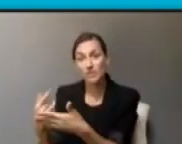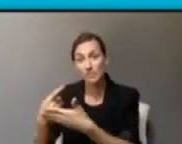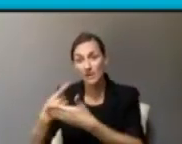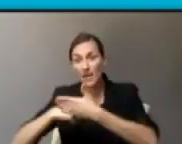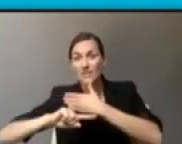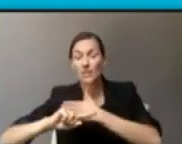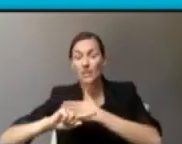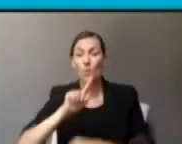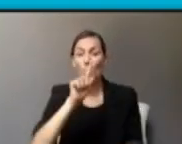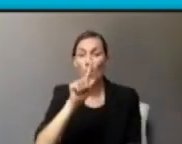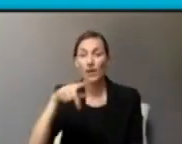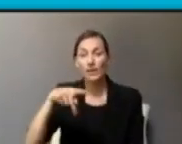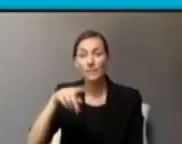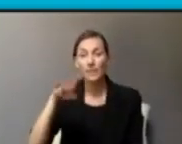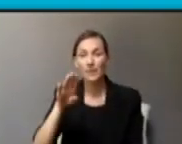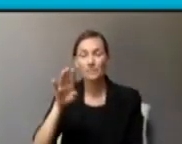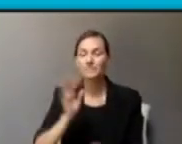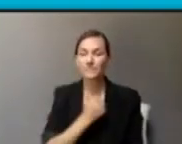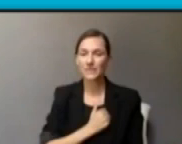on